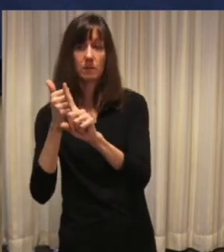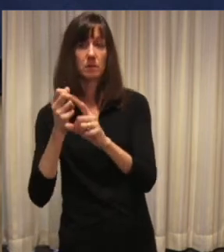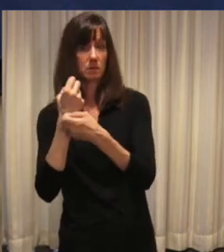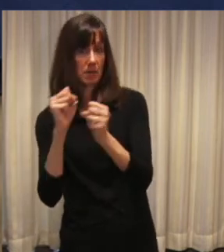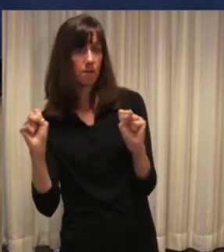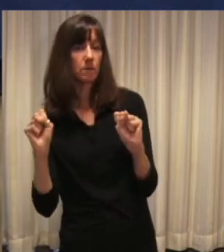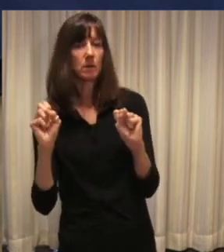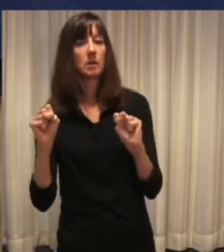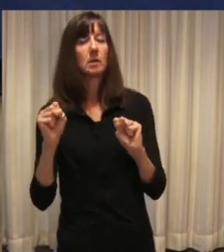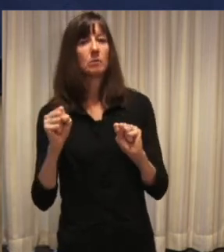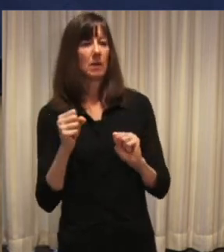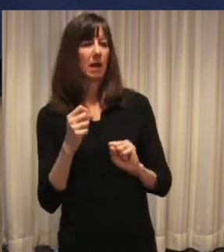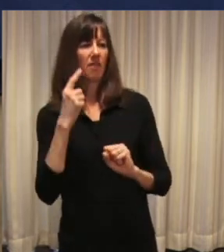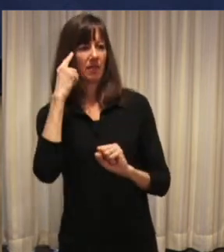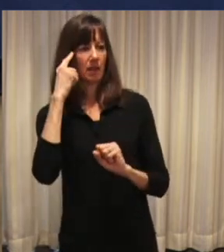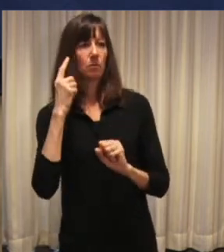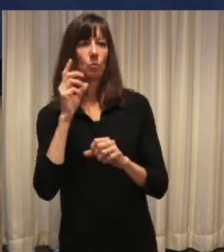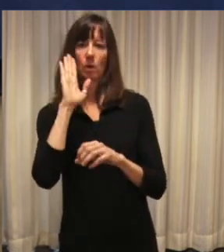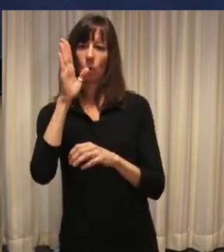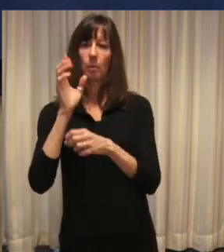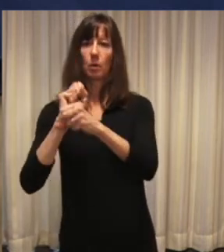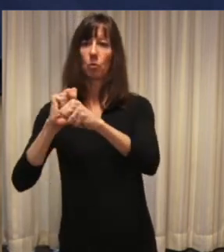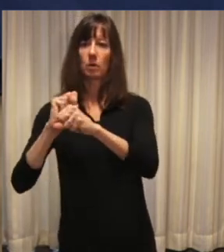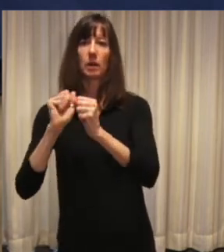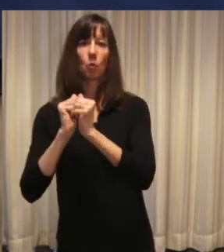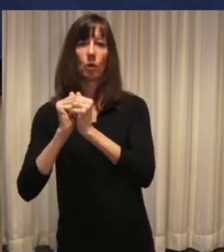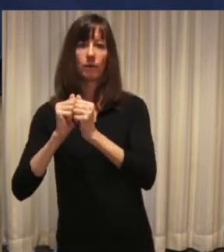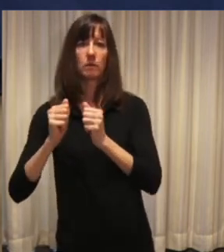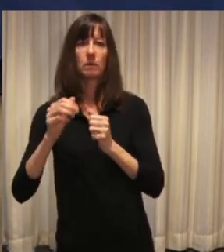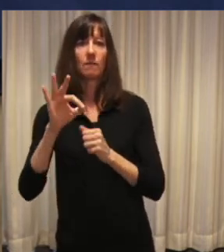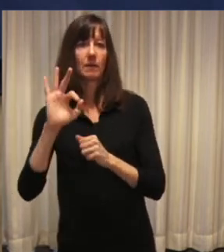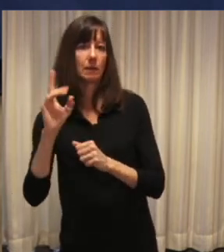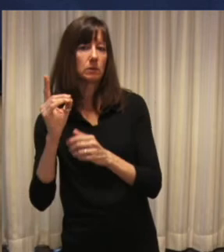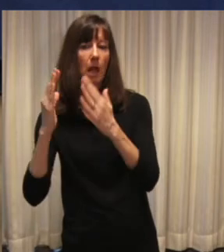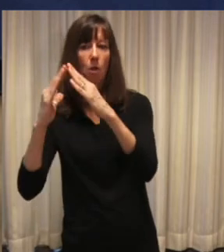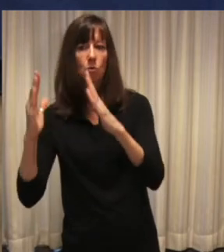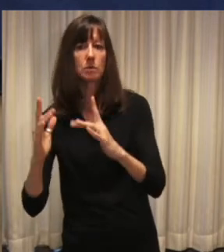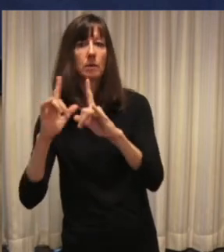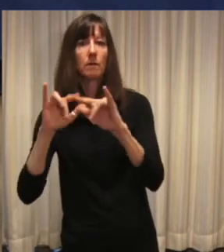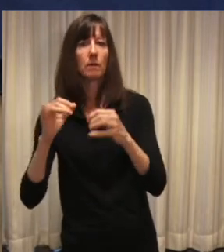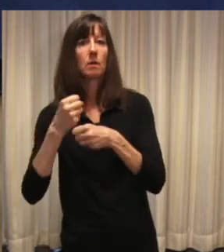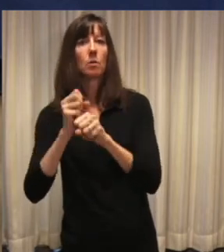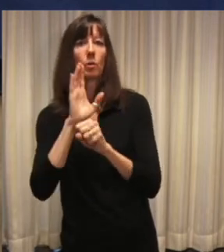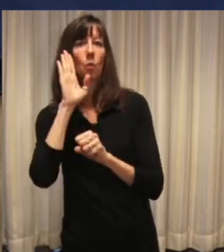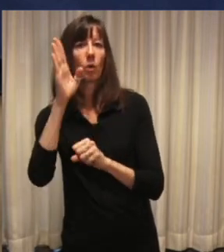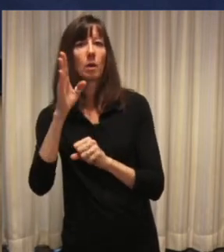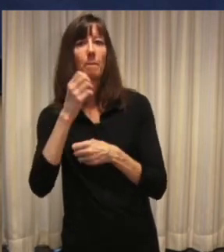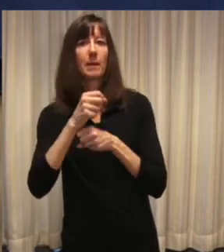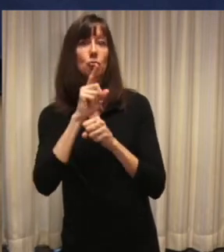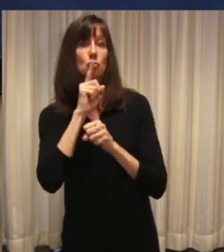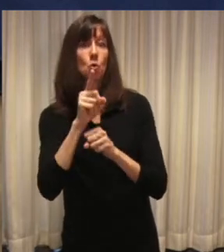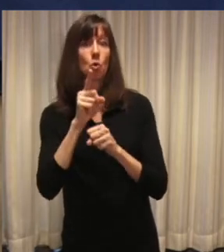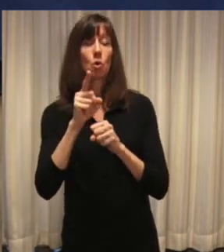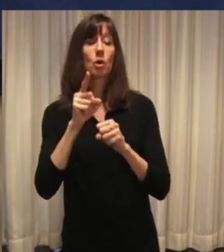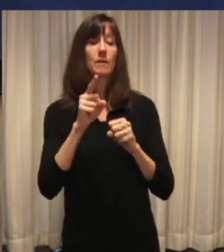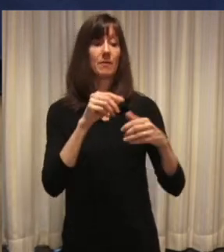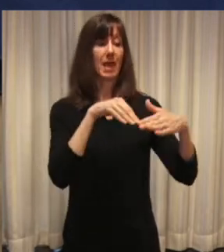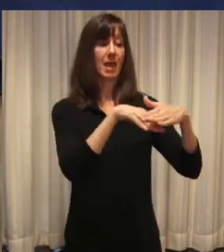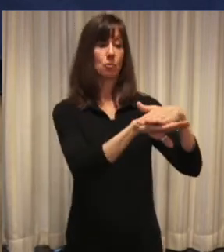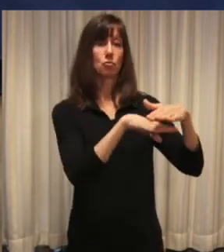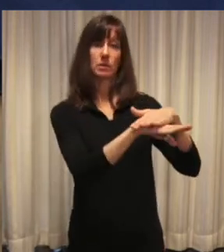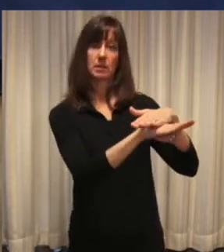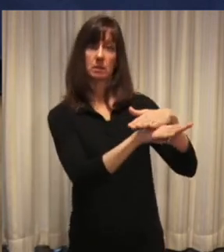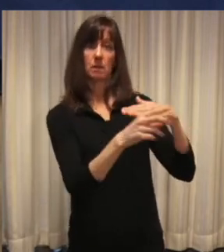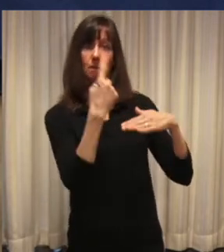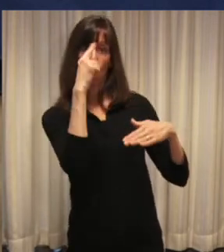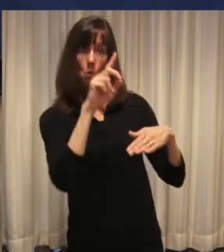We're going to work with the county and their people will hardwall barrier the entrances that come in from Kingston High School. So there'll be no interaction